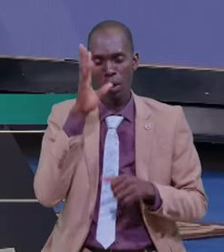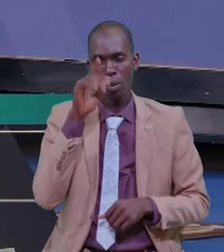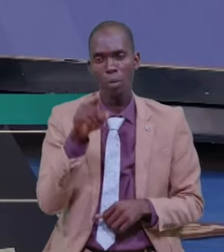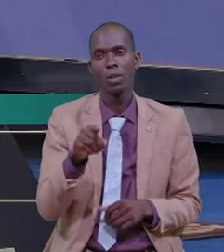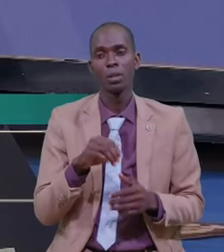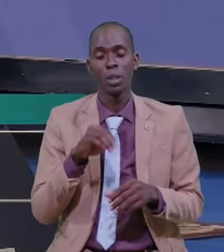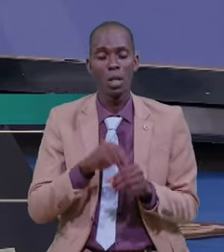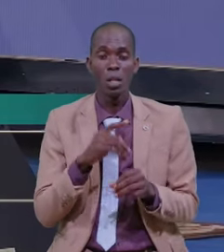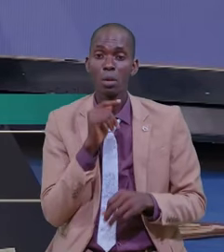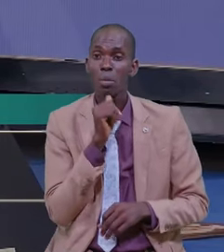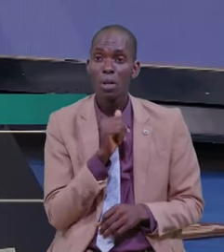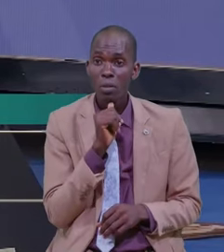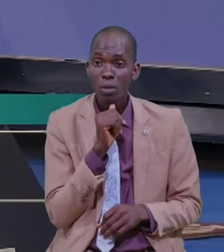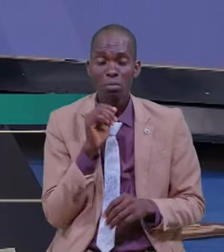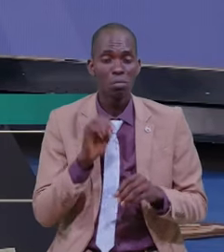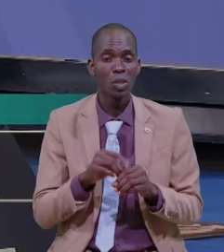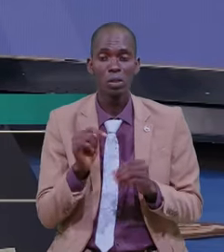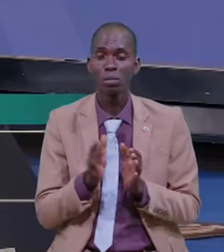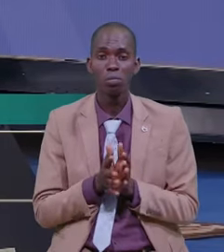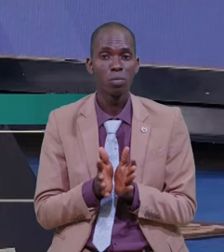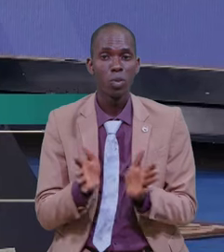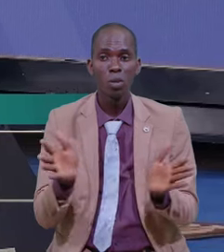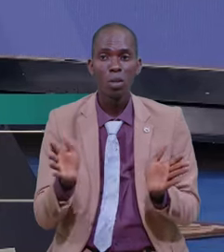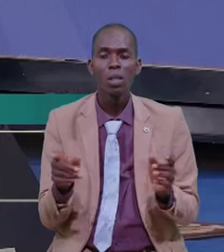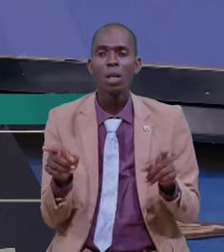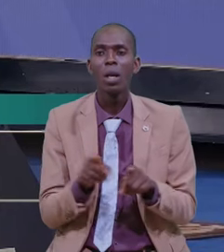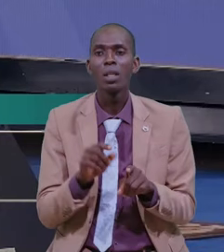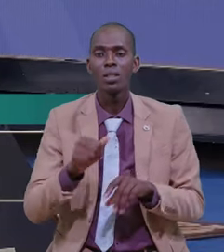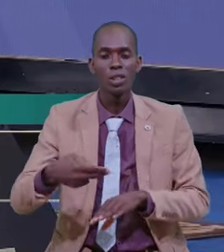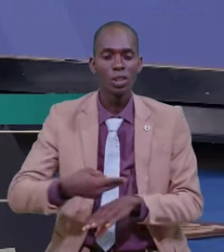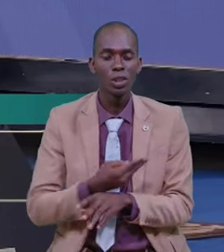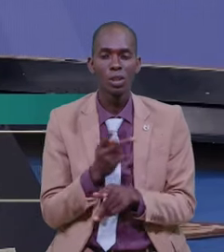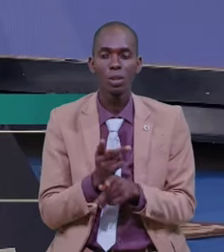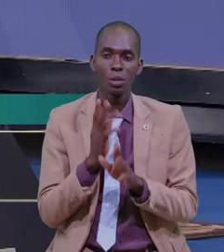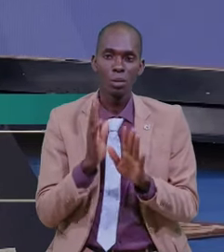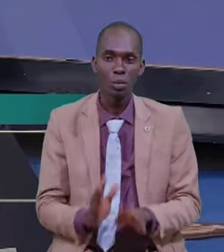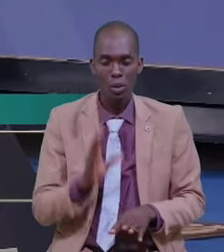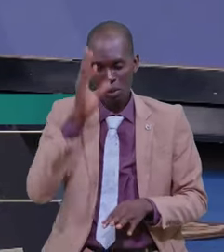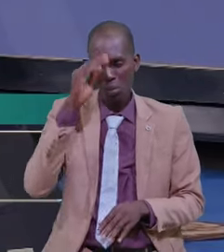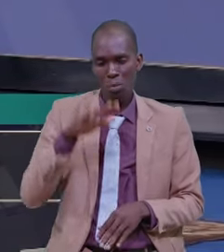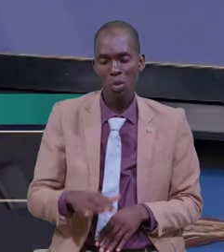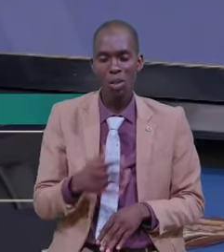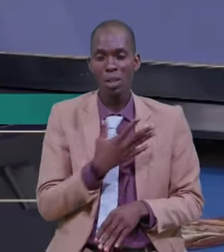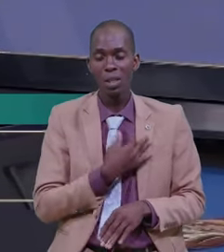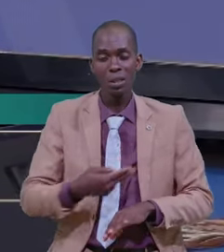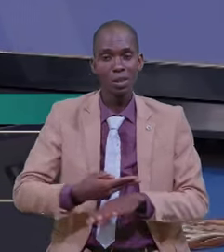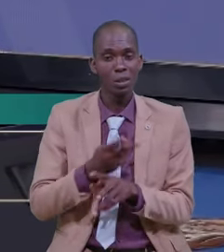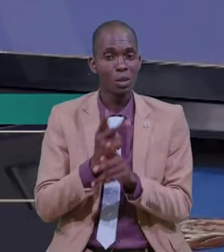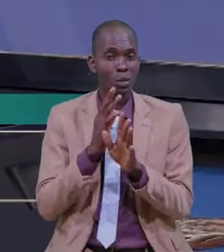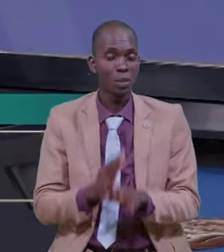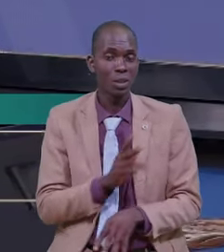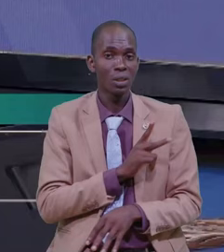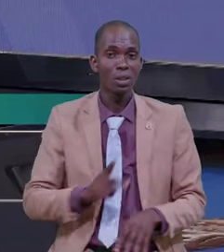private, in the public, as a shepherd boy, as a shepherd king, the Lord of hosts,